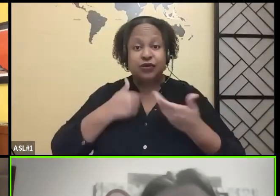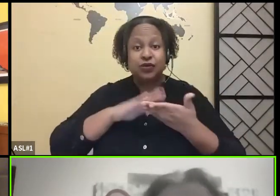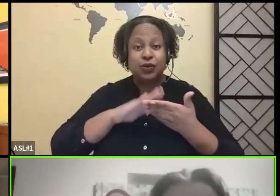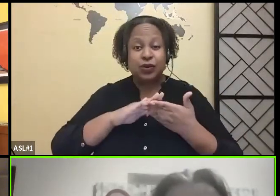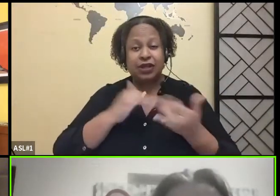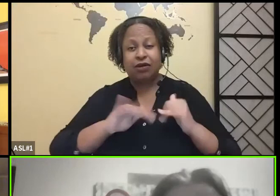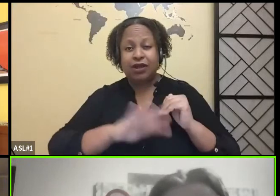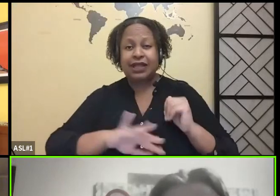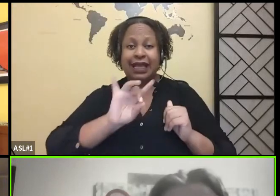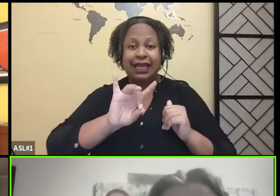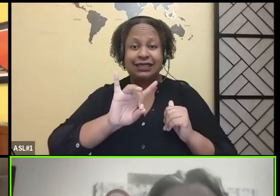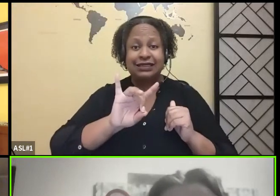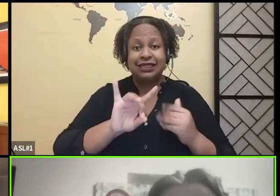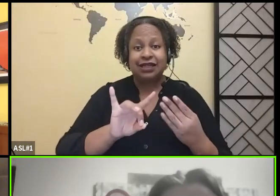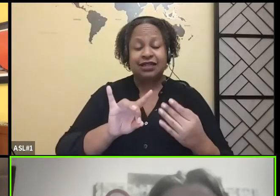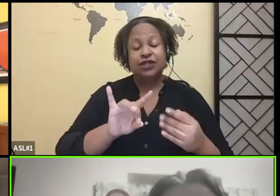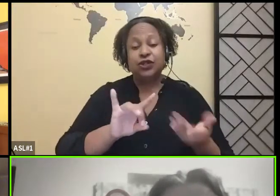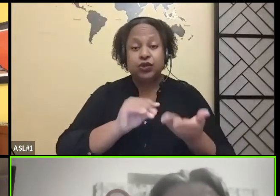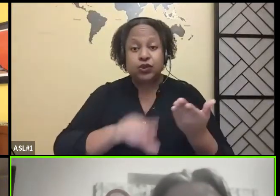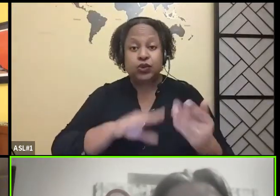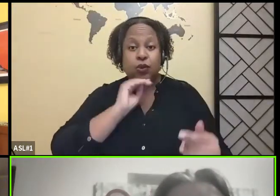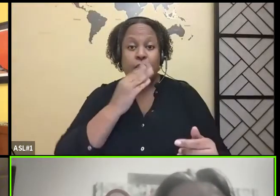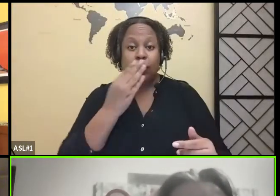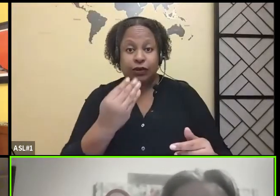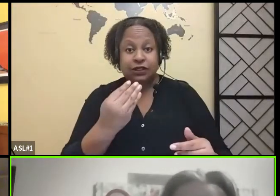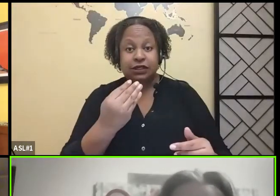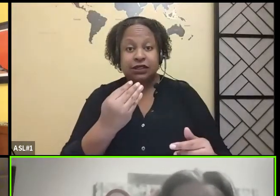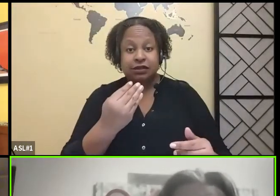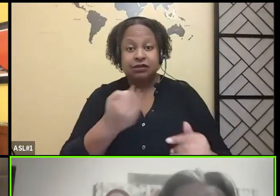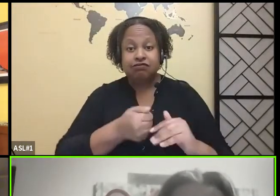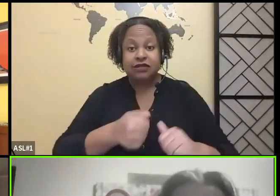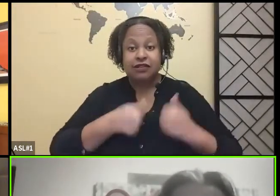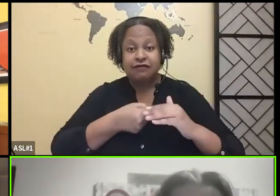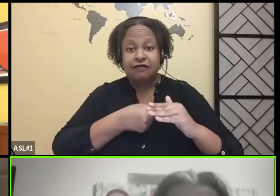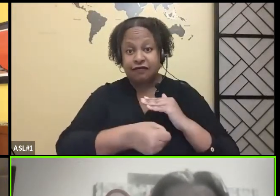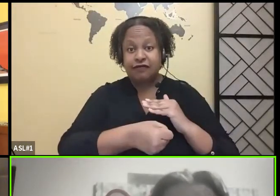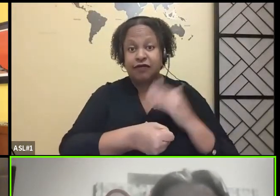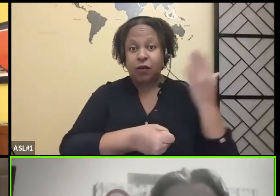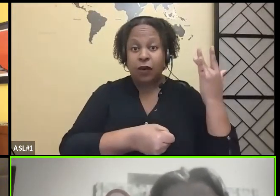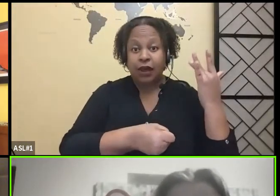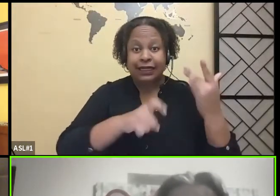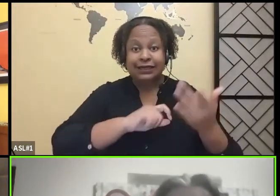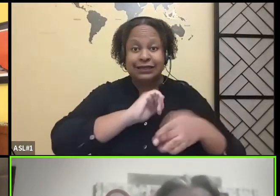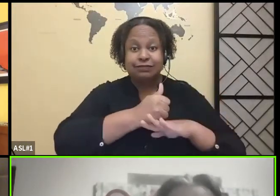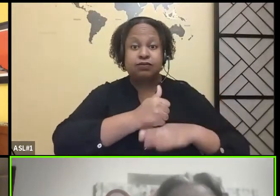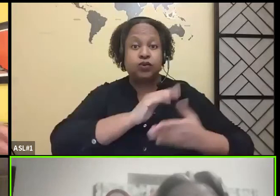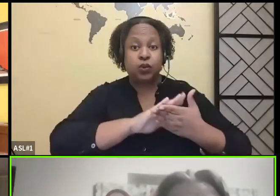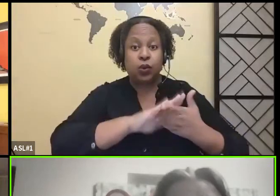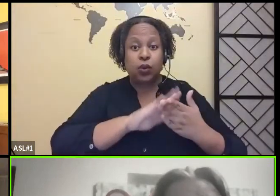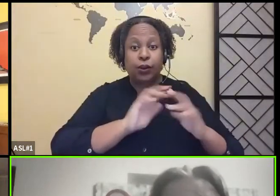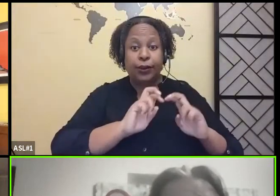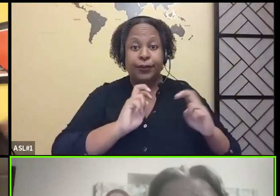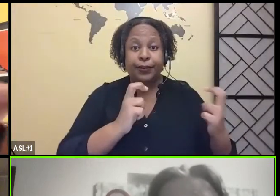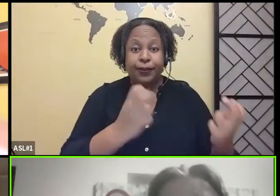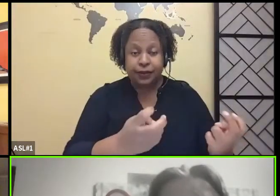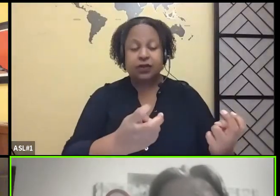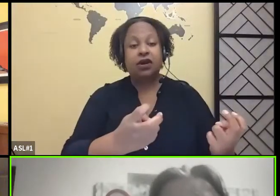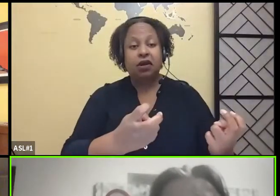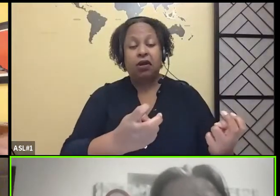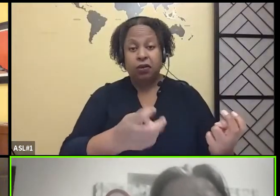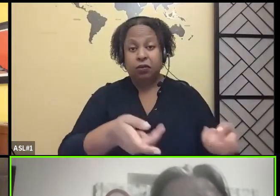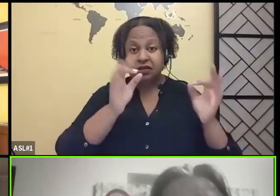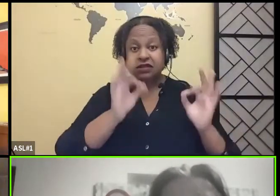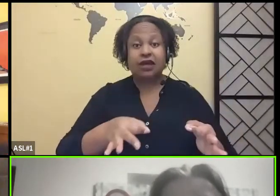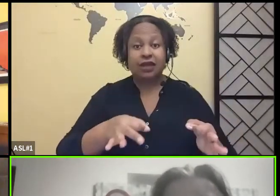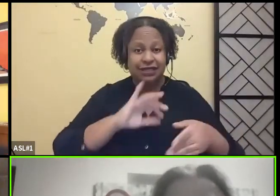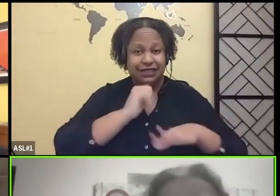of the time, 14-year-olds that live with me, you know, and that's because they needed a school. And so we all kind of like came together and we decided we're going to